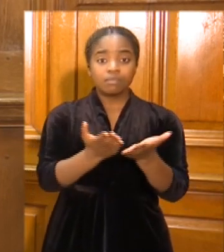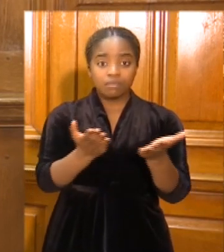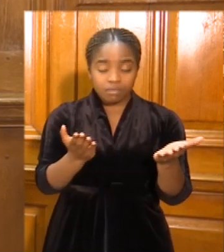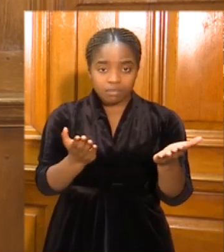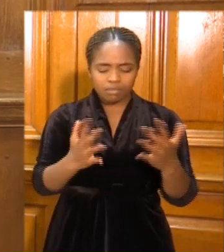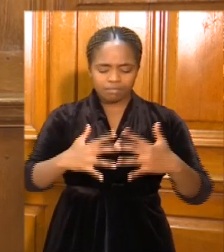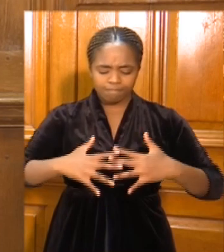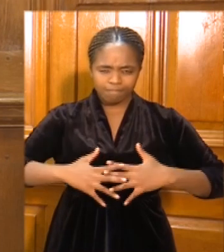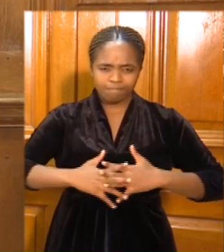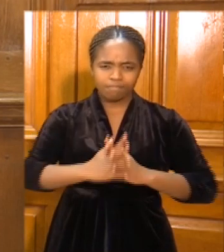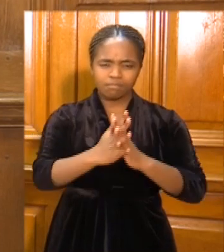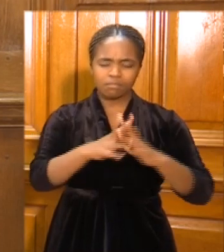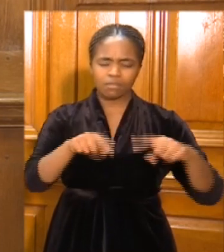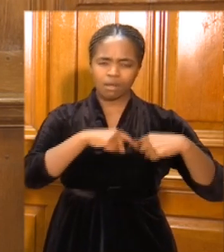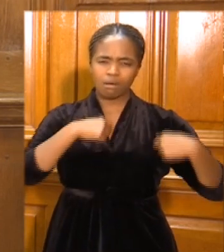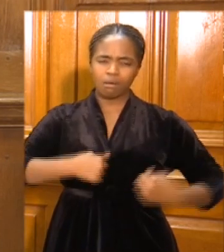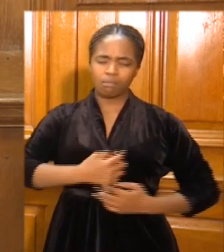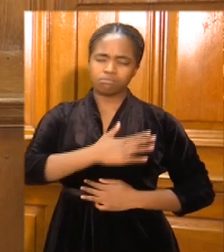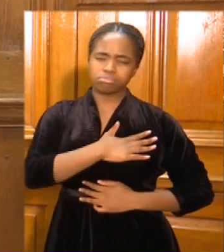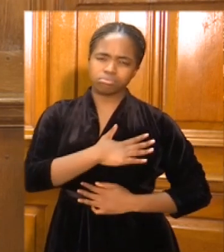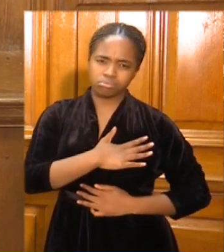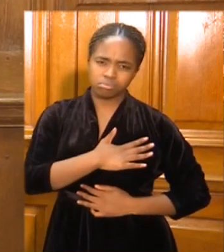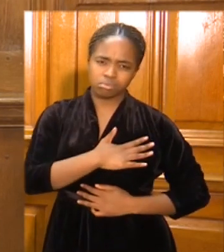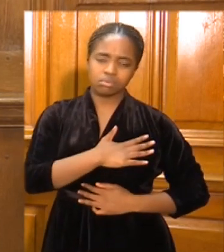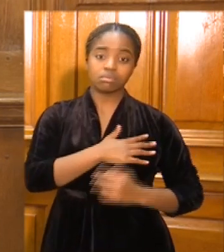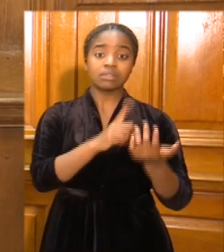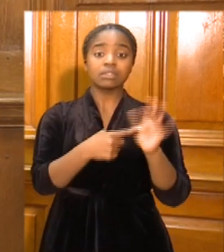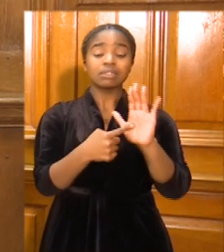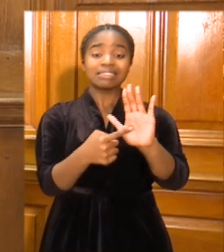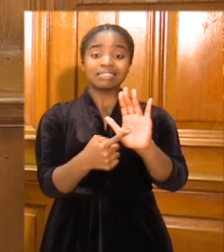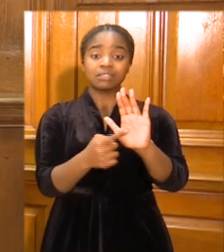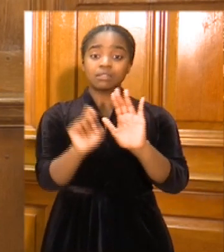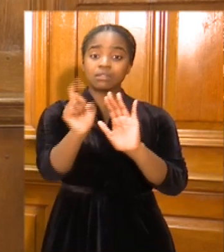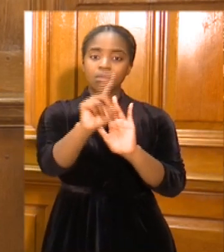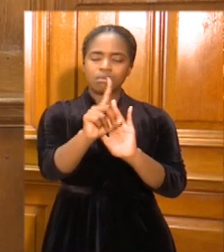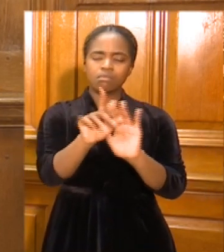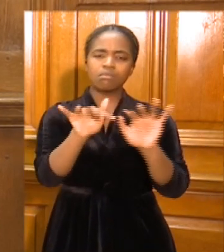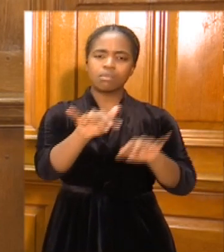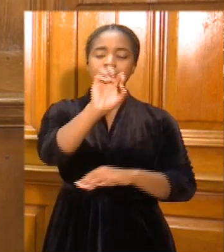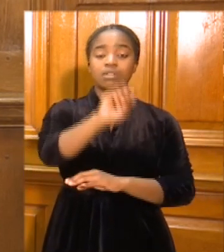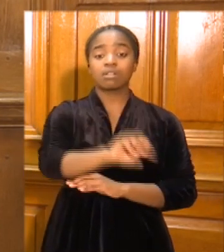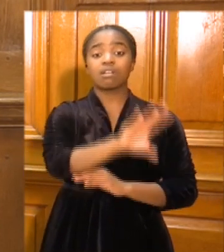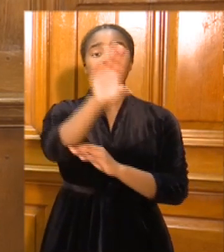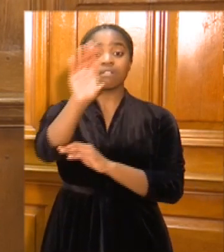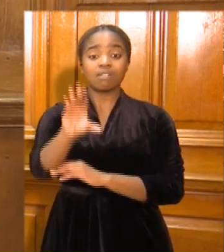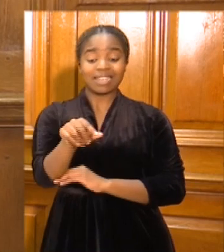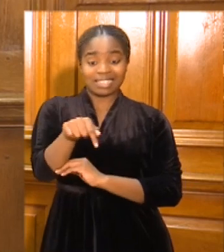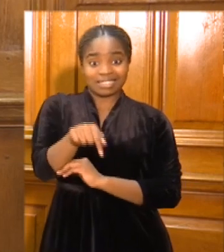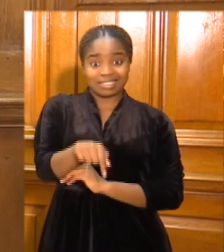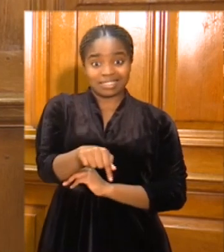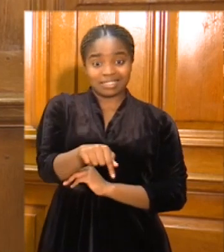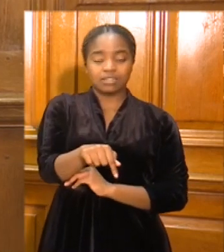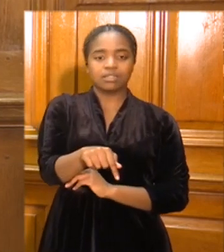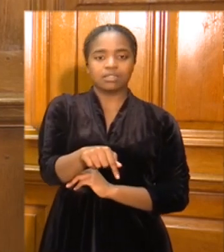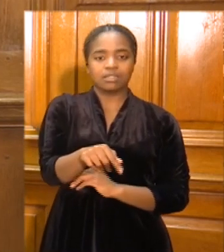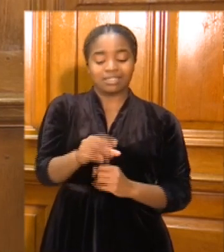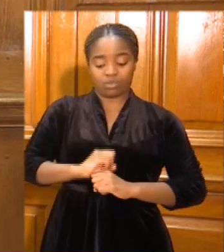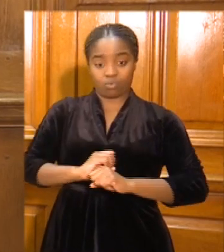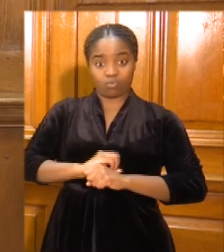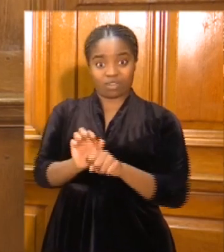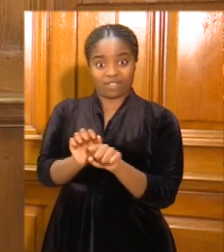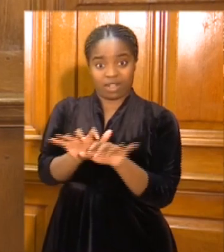solidarity and compassion that has characterized the response of the South African people to this crisis. In